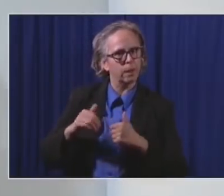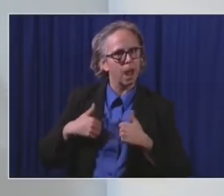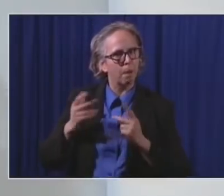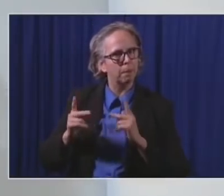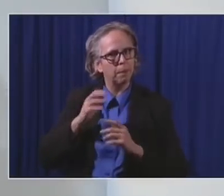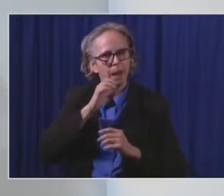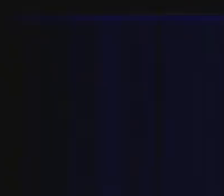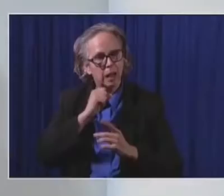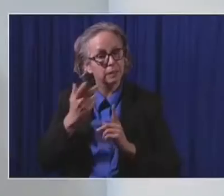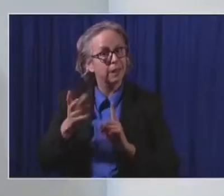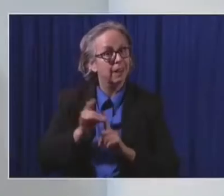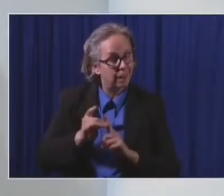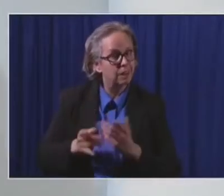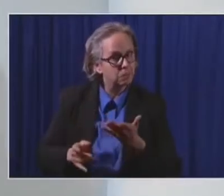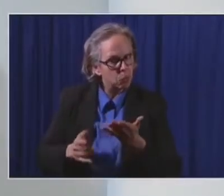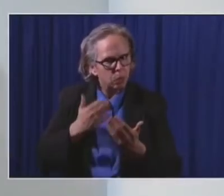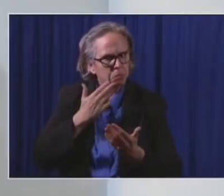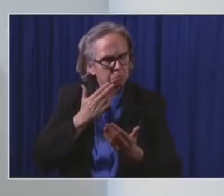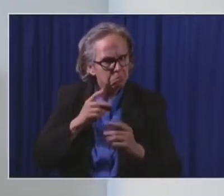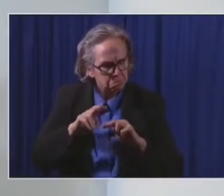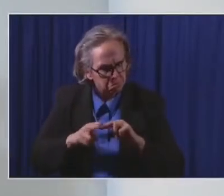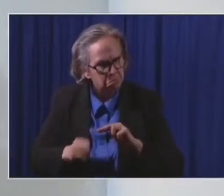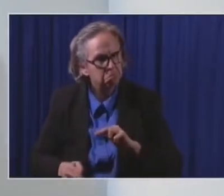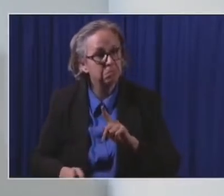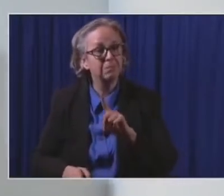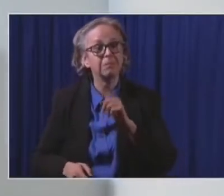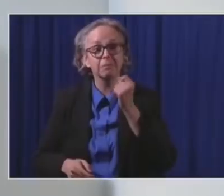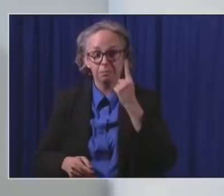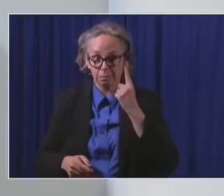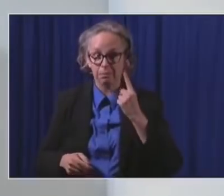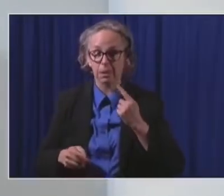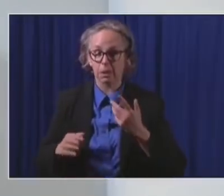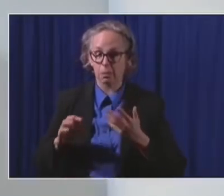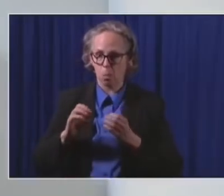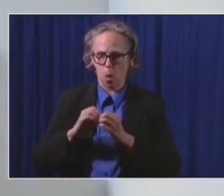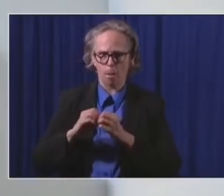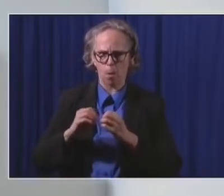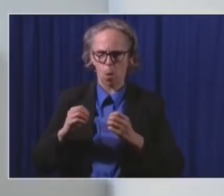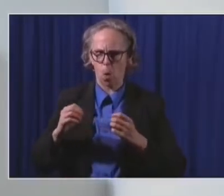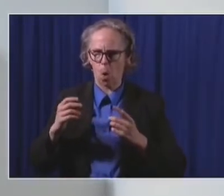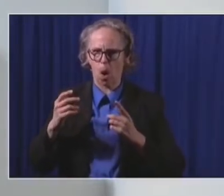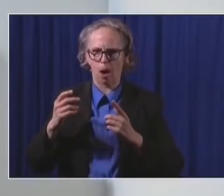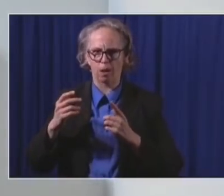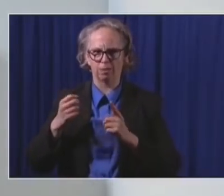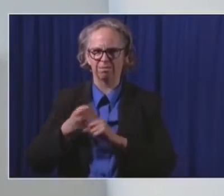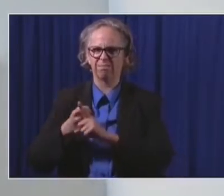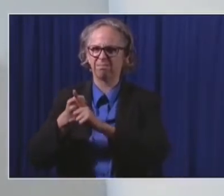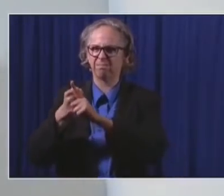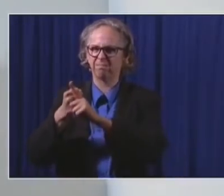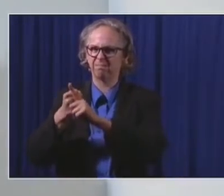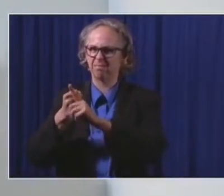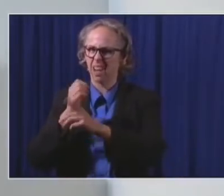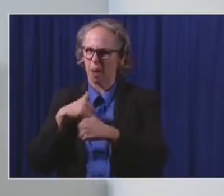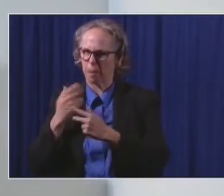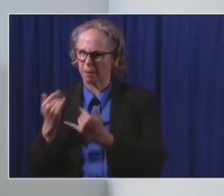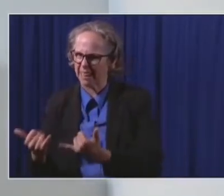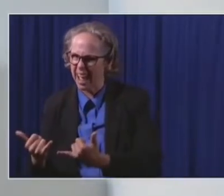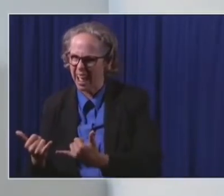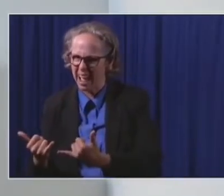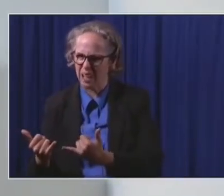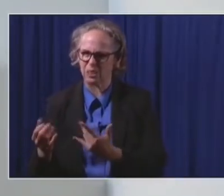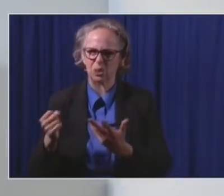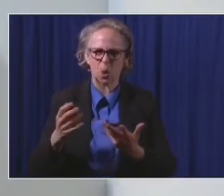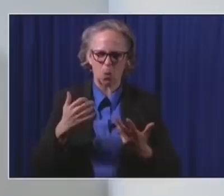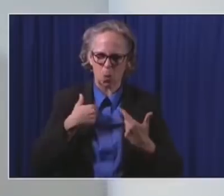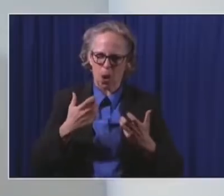seen a steady drop, as the governor alluded to earlier, in the age of people contracting coronavirus. More younger